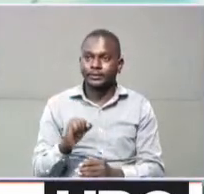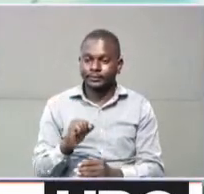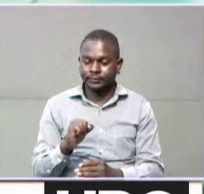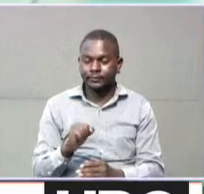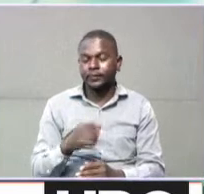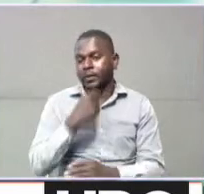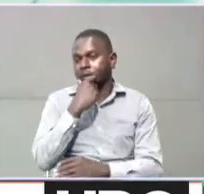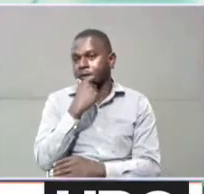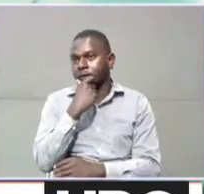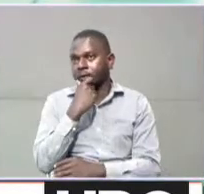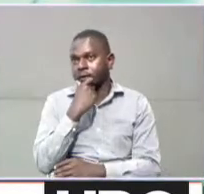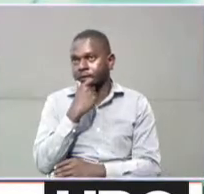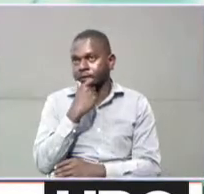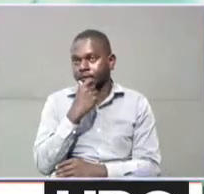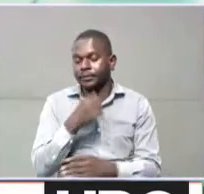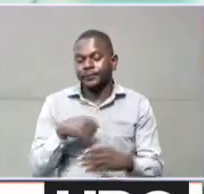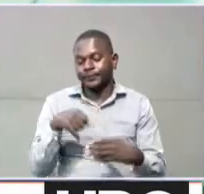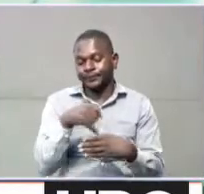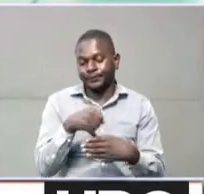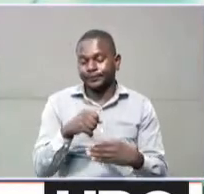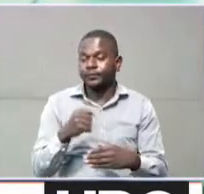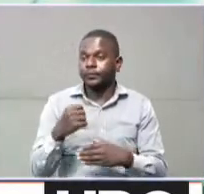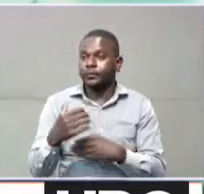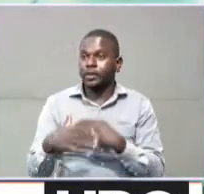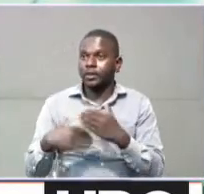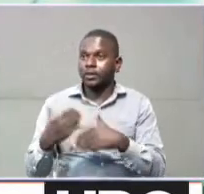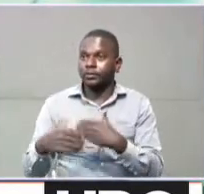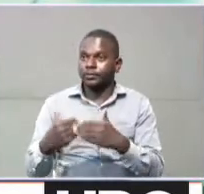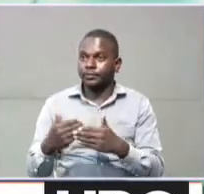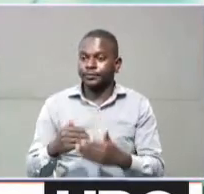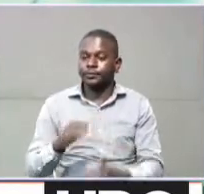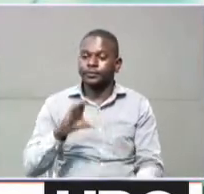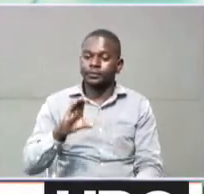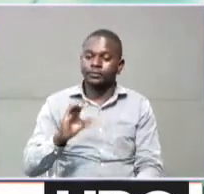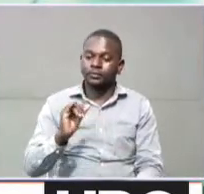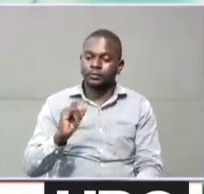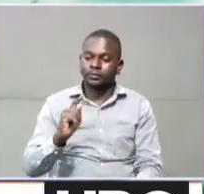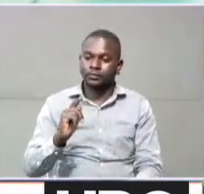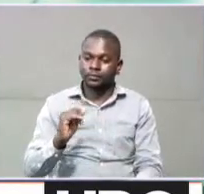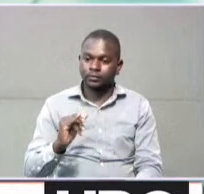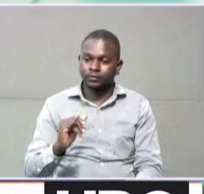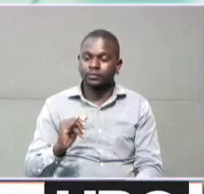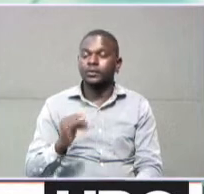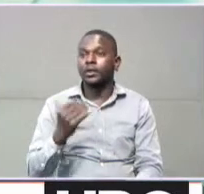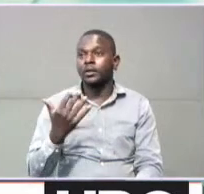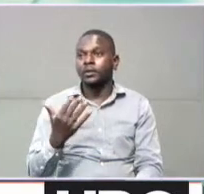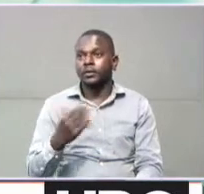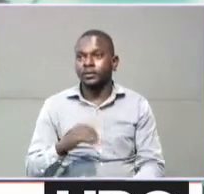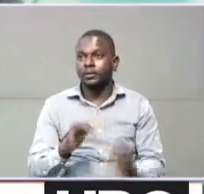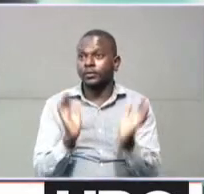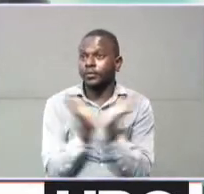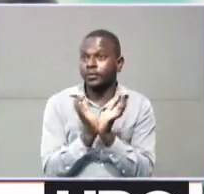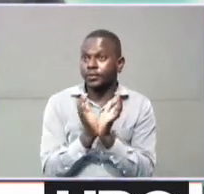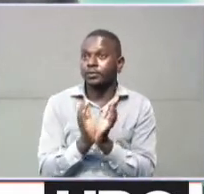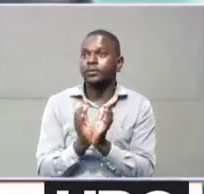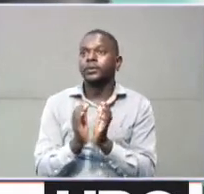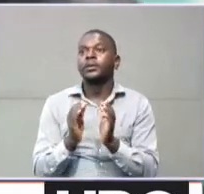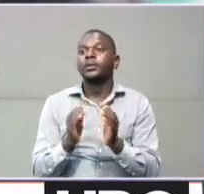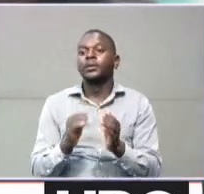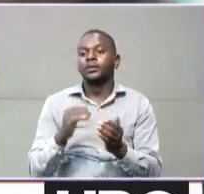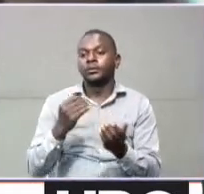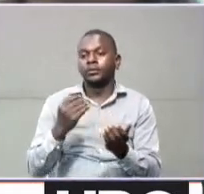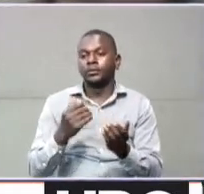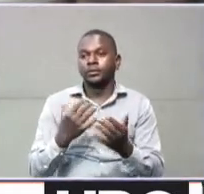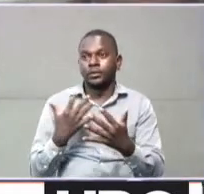the suspects involved in the manufacture of this city five have been arrested are in custody of uganda